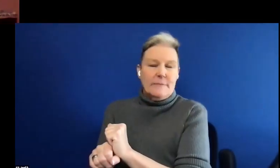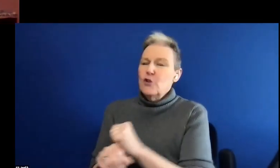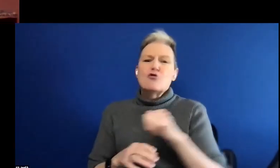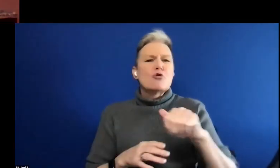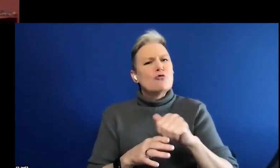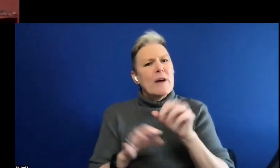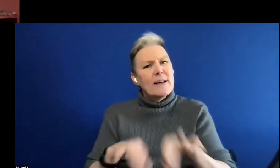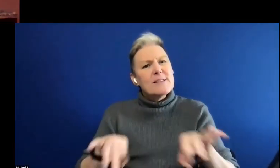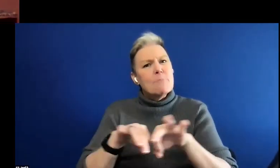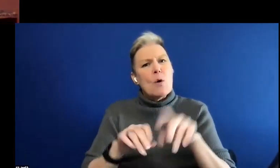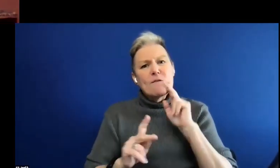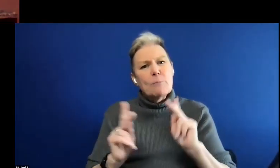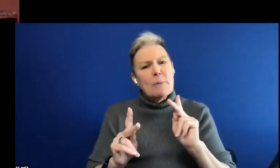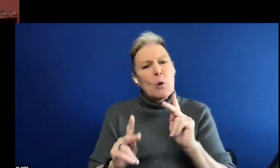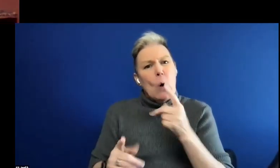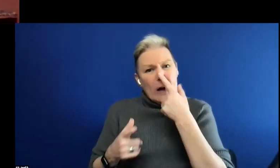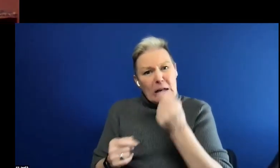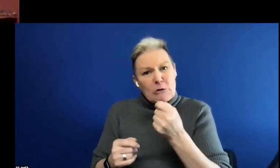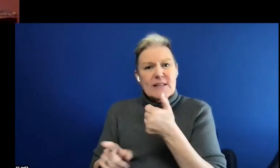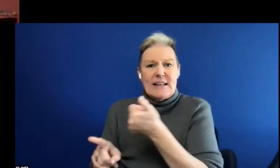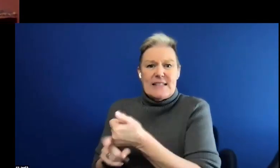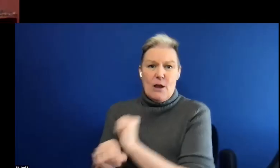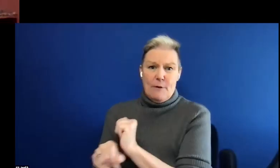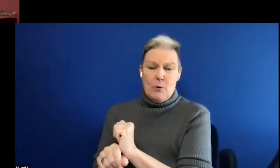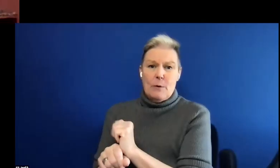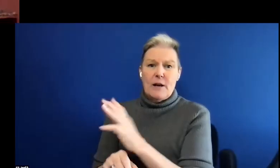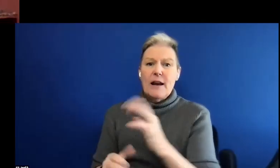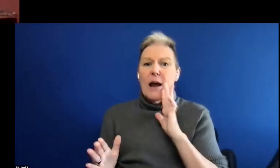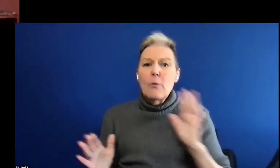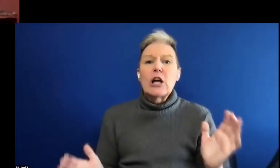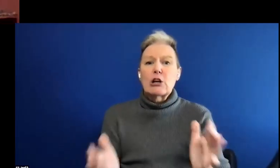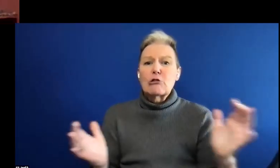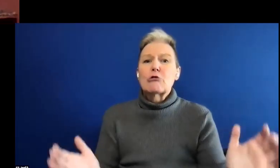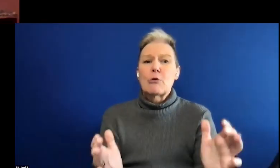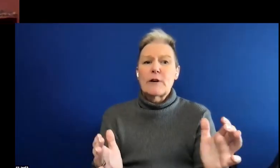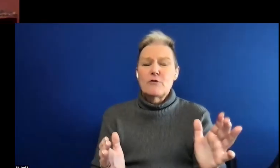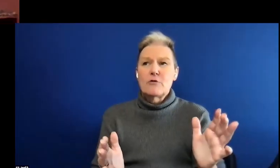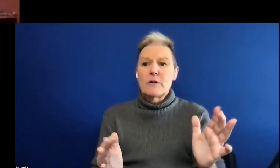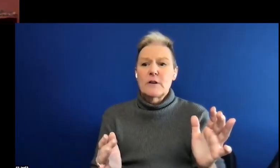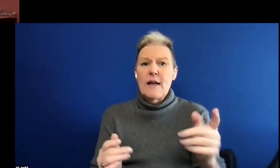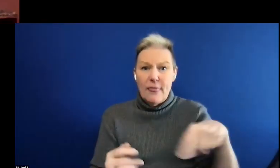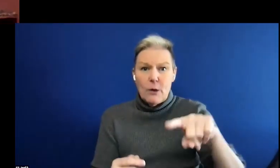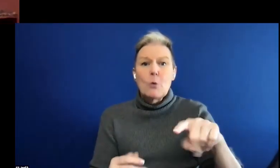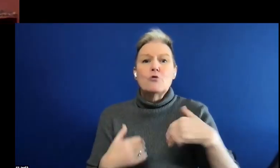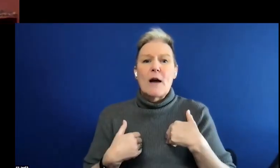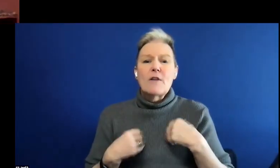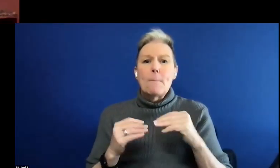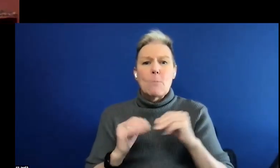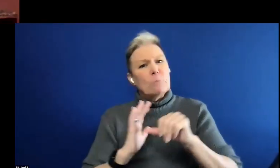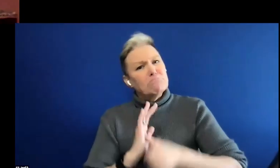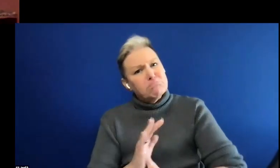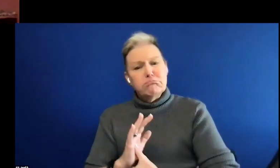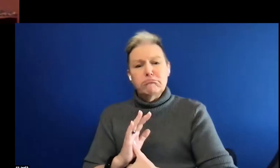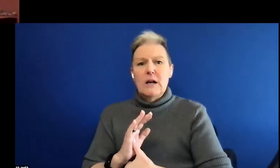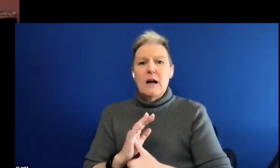are interested in self-employment as well, and I would encourage there to be more emphasis